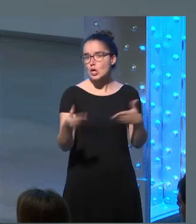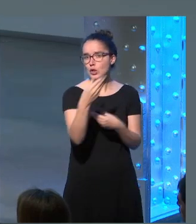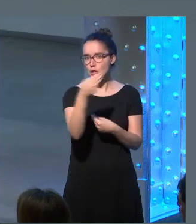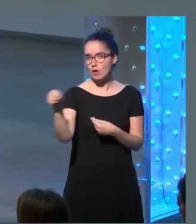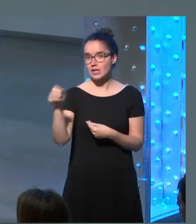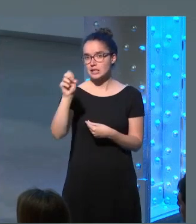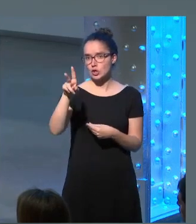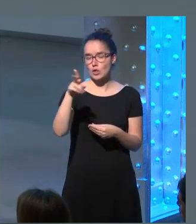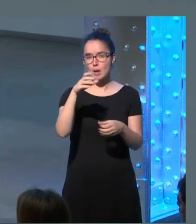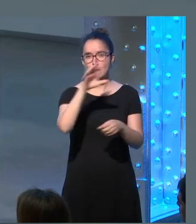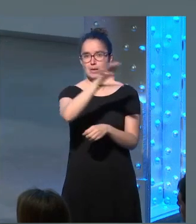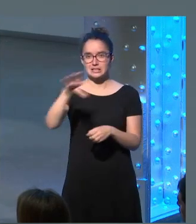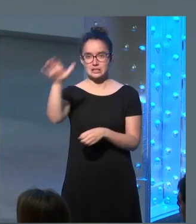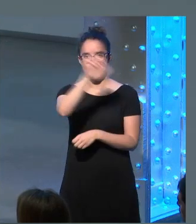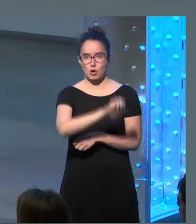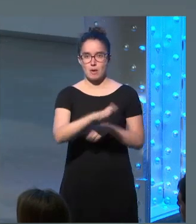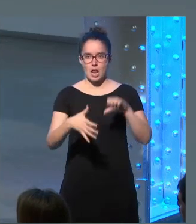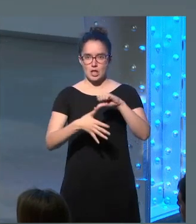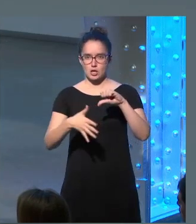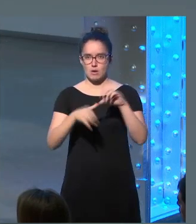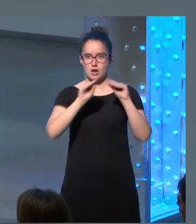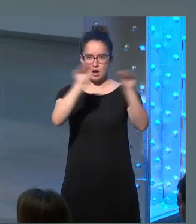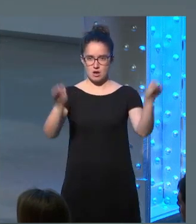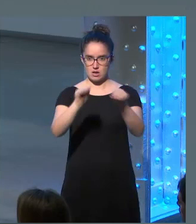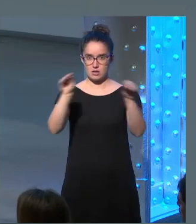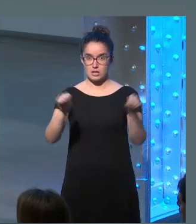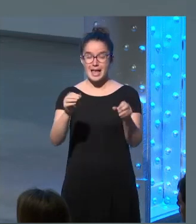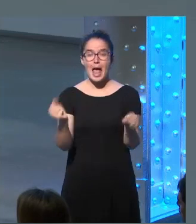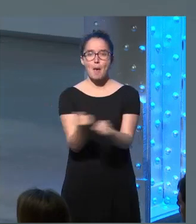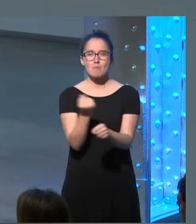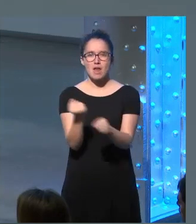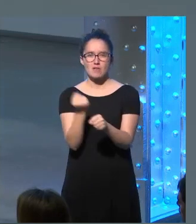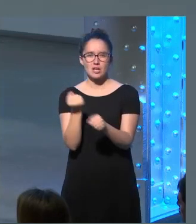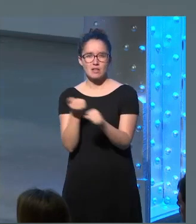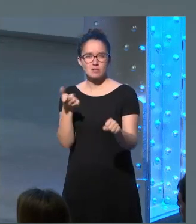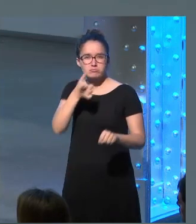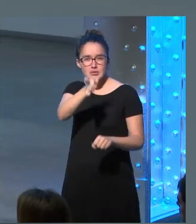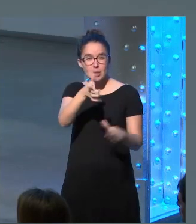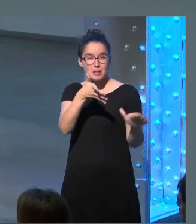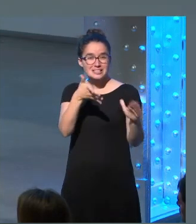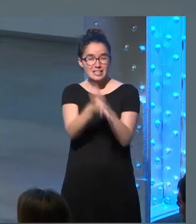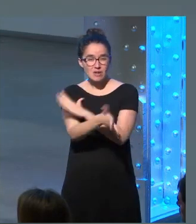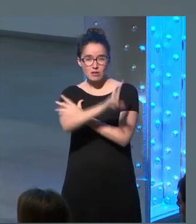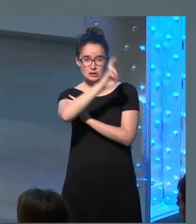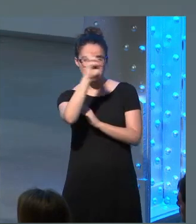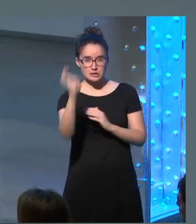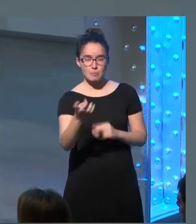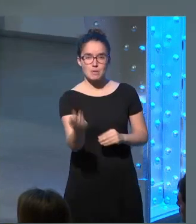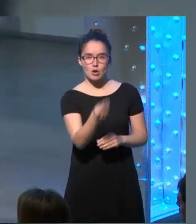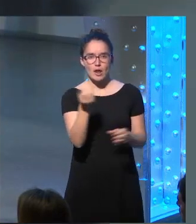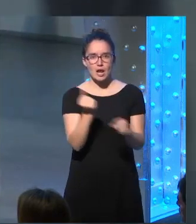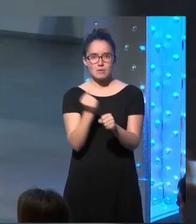Digital, that will have trained by the end of this decade more than 20 million youngsters throughout Spain and Latin